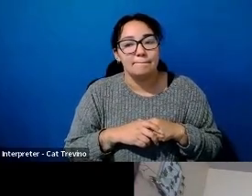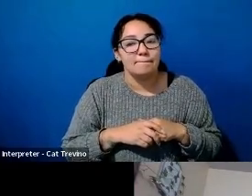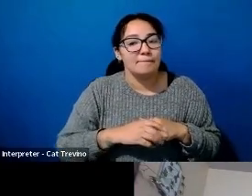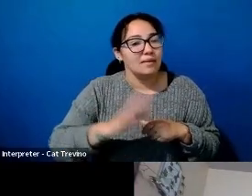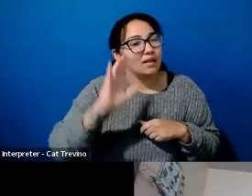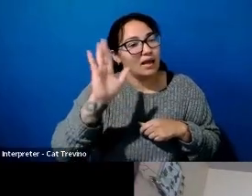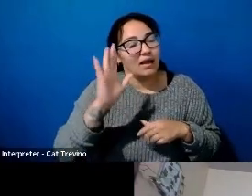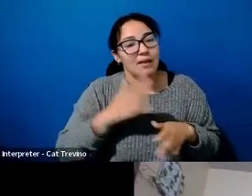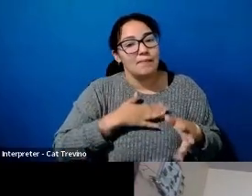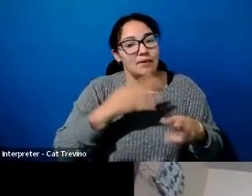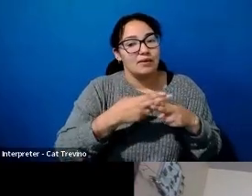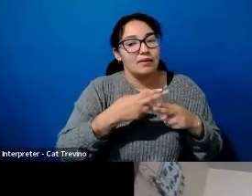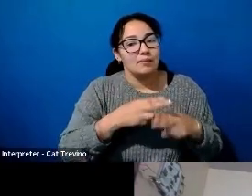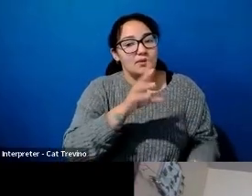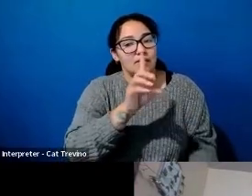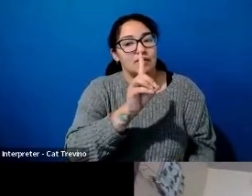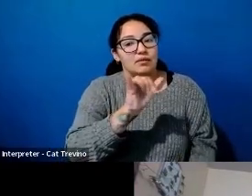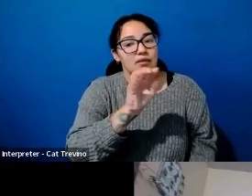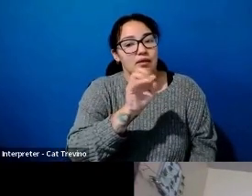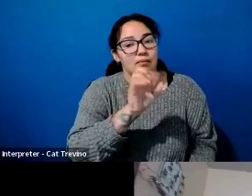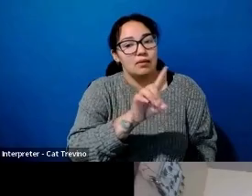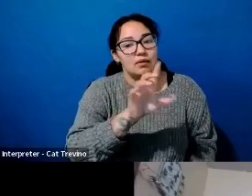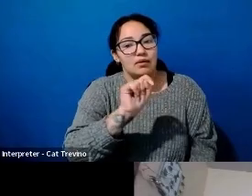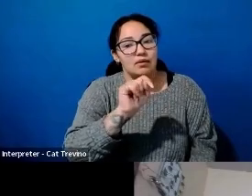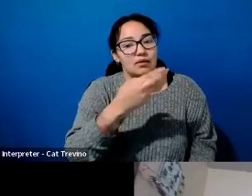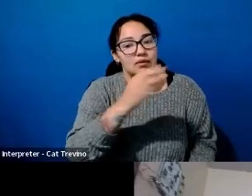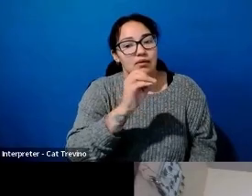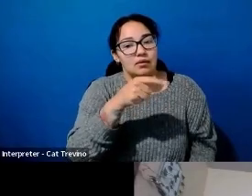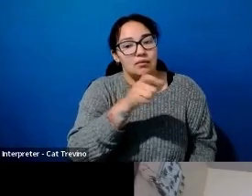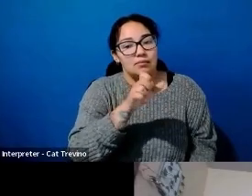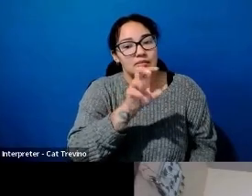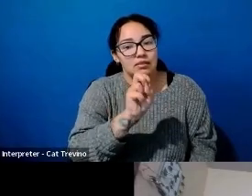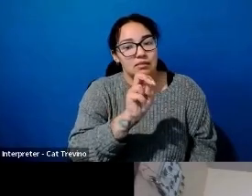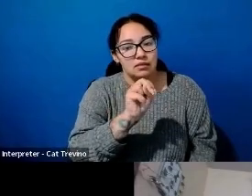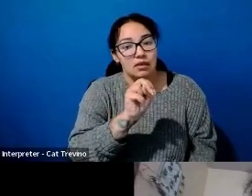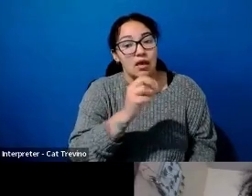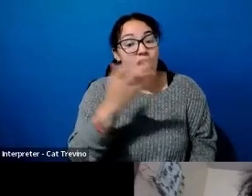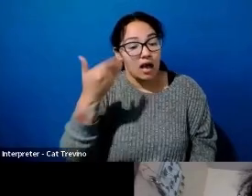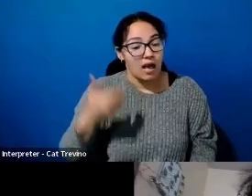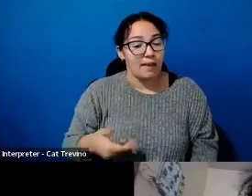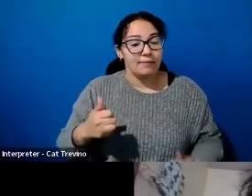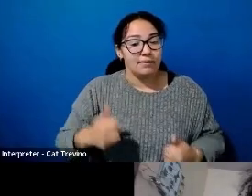Hi, my name is Diamond Thompson. I am a survivor.